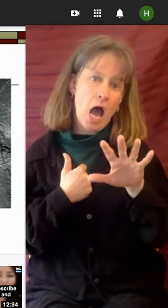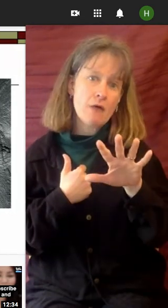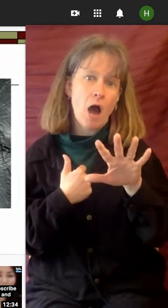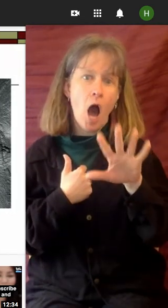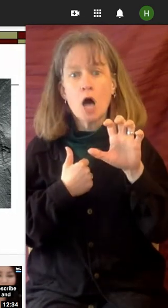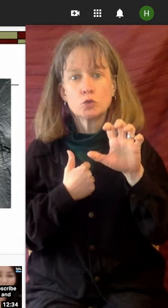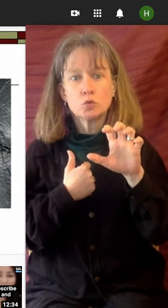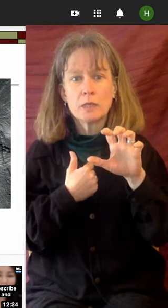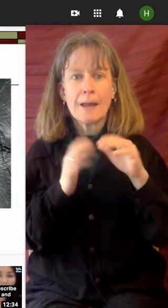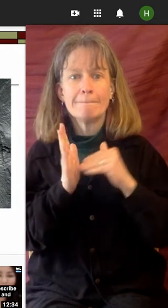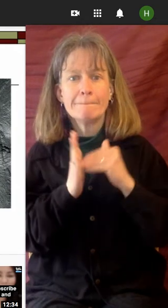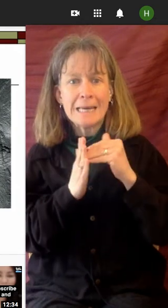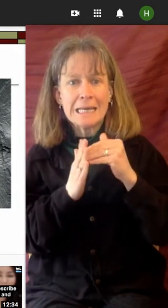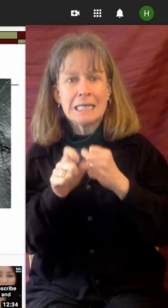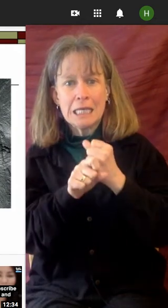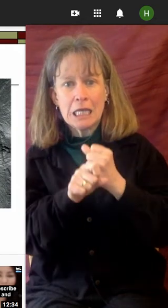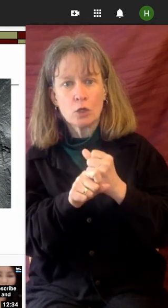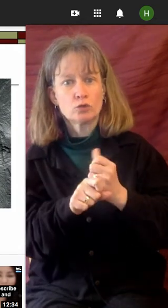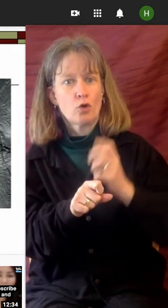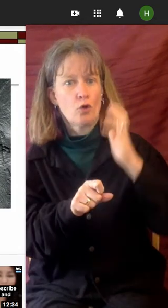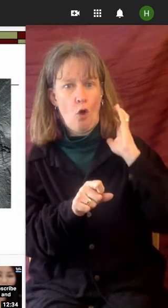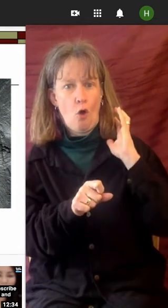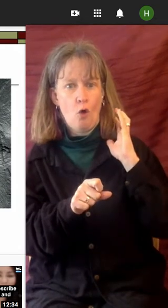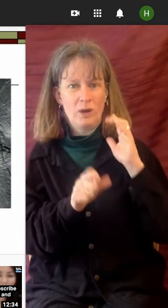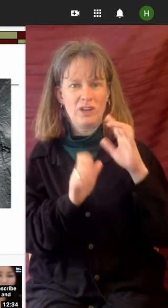old fossil, for example.